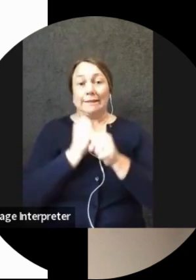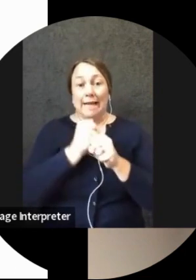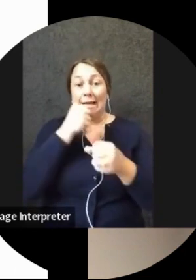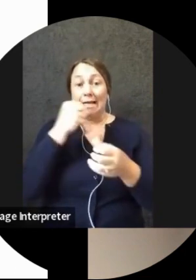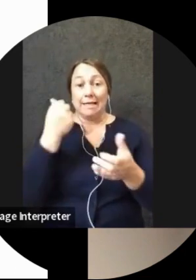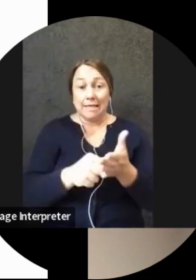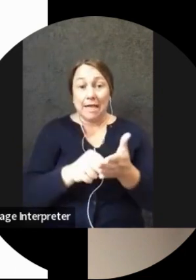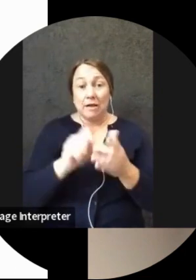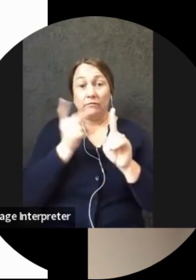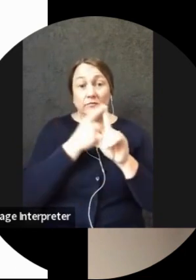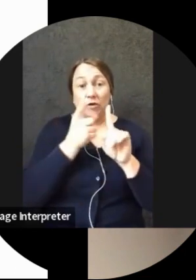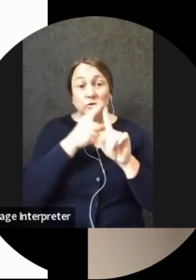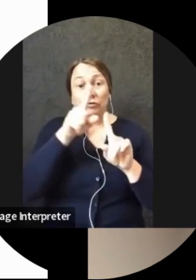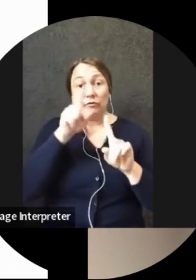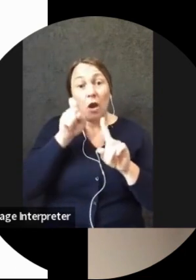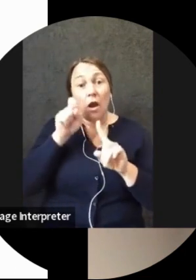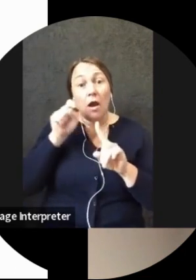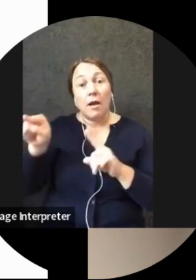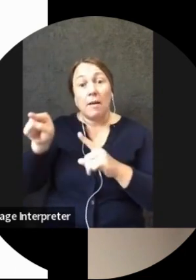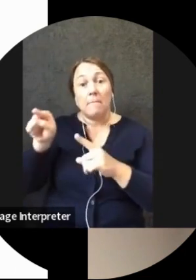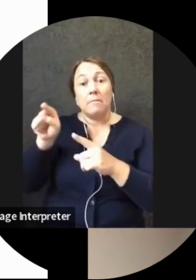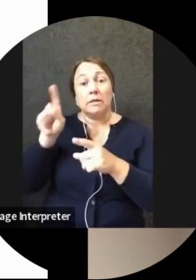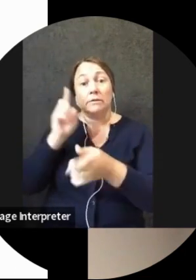from a treating physician